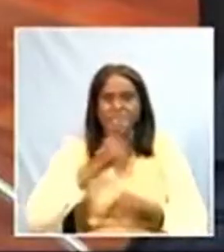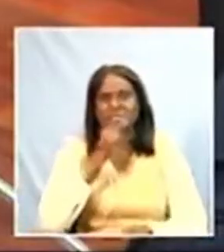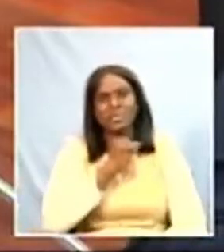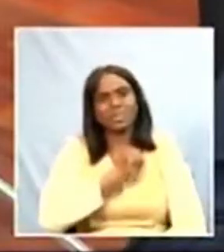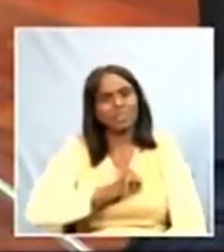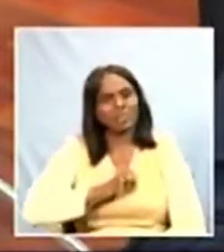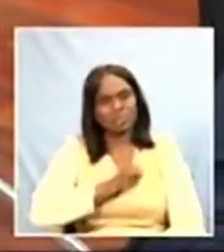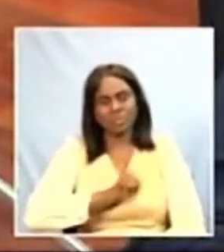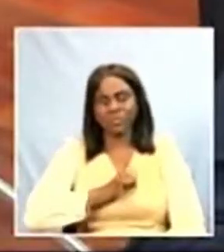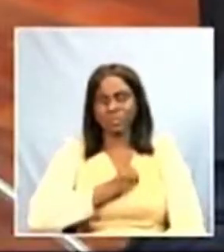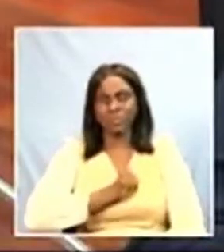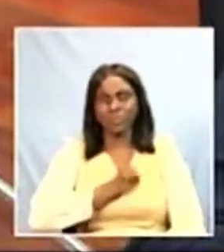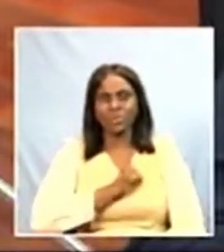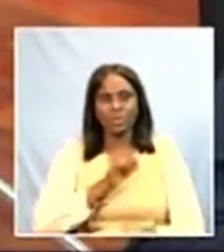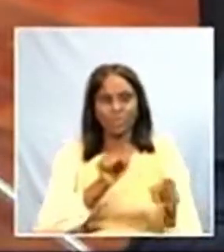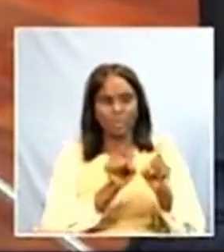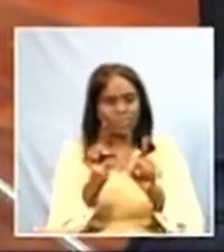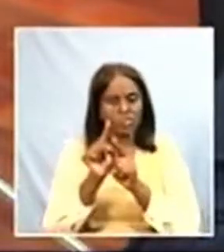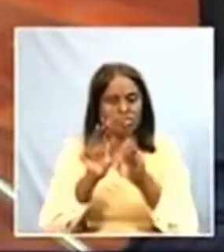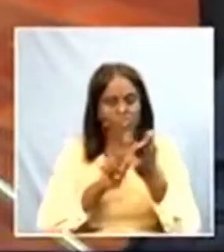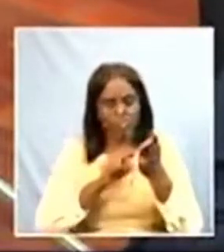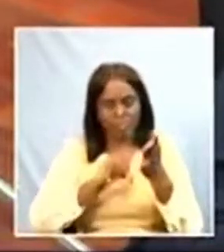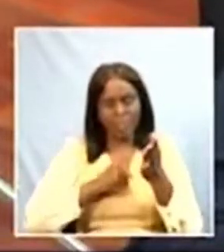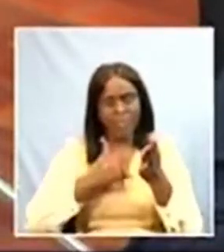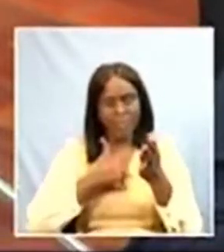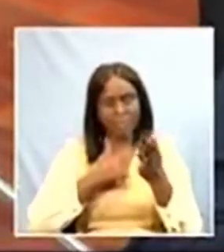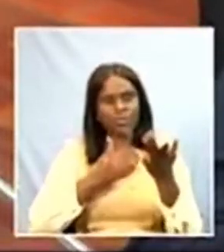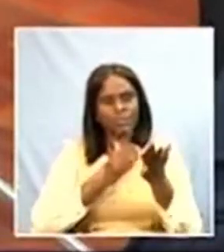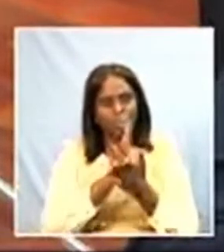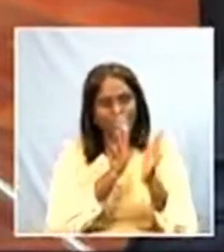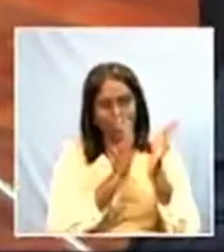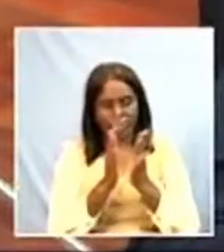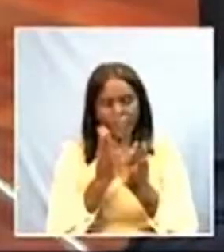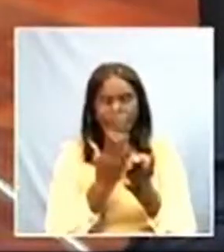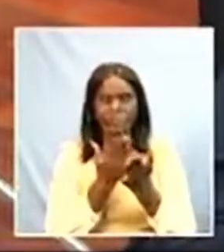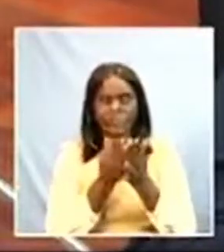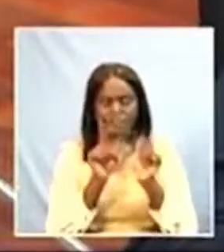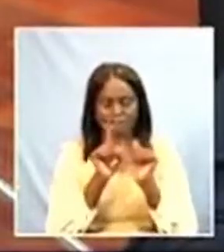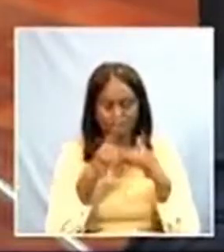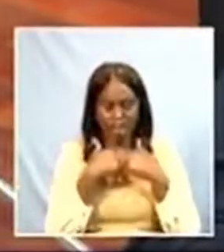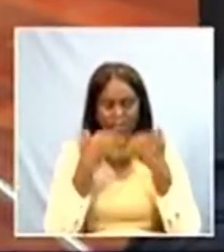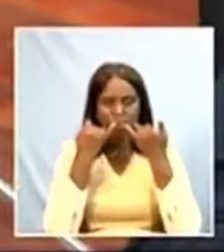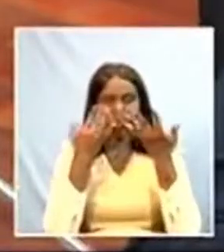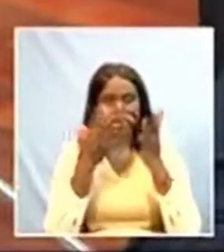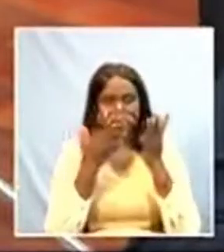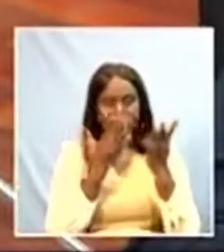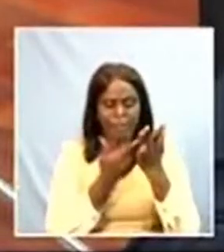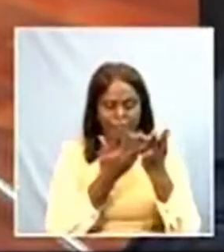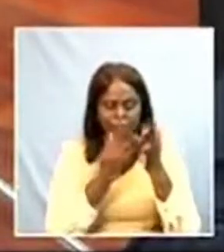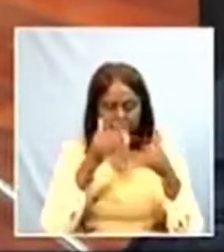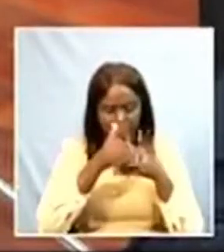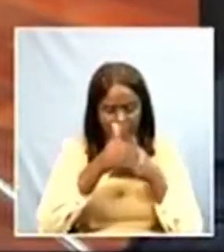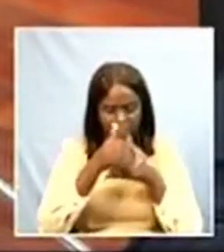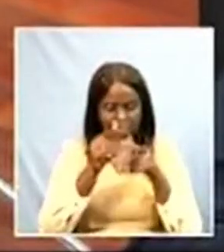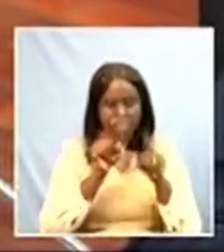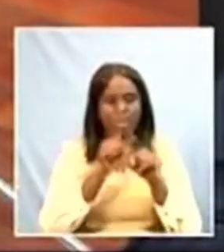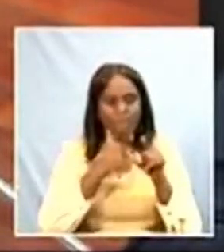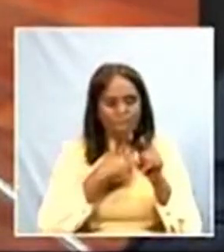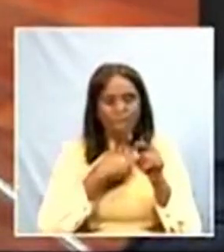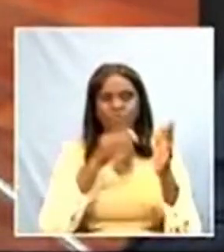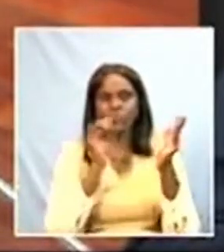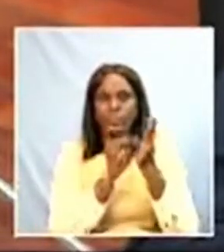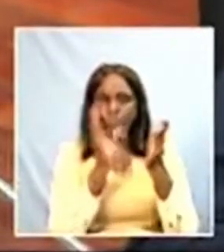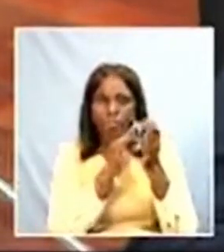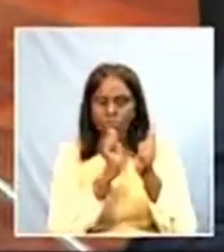apologize, and to also report that we have taken a corrective measure, and we have updated the asset register, and we have